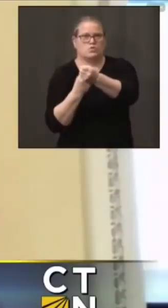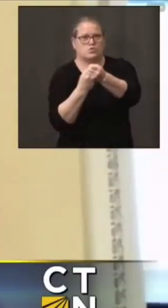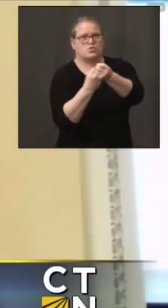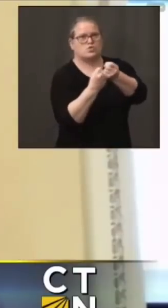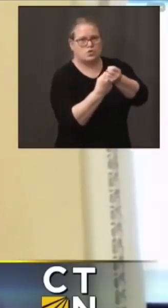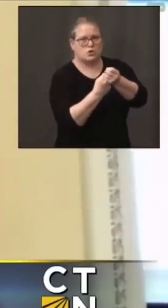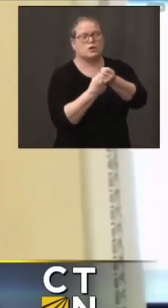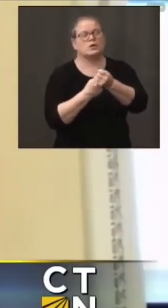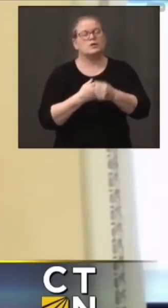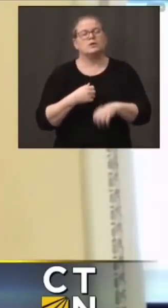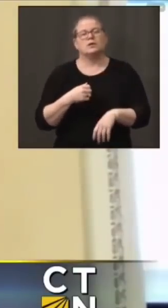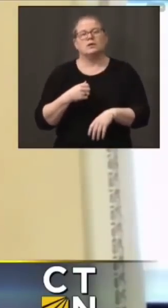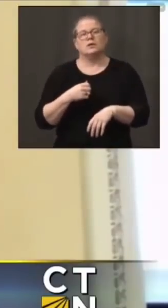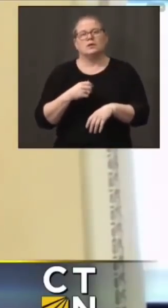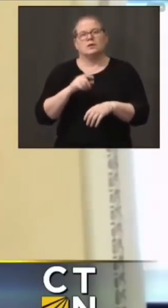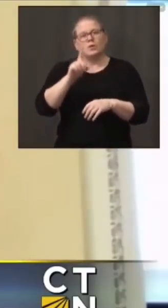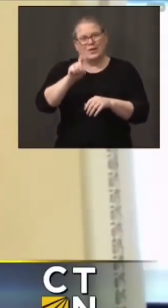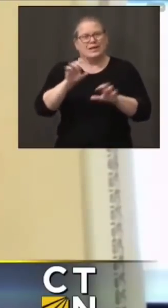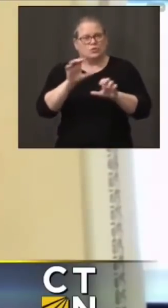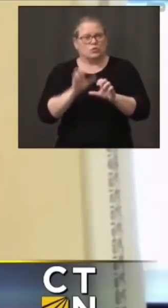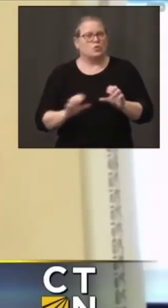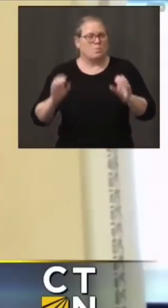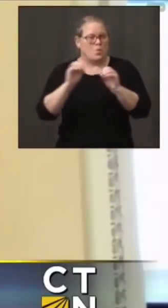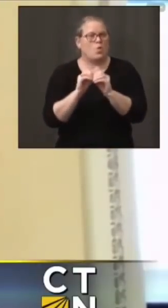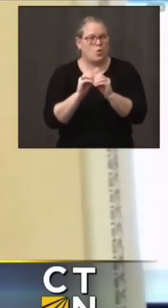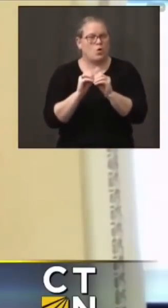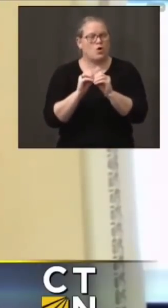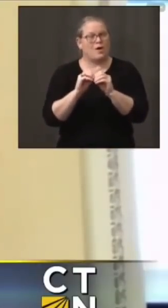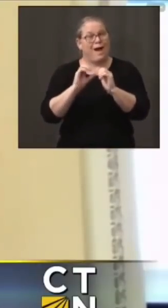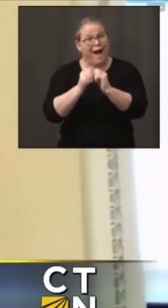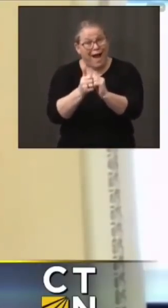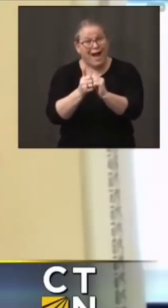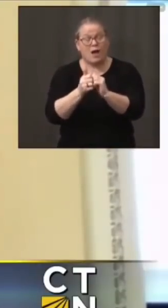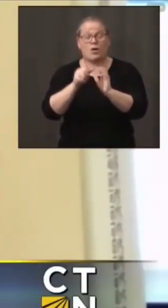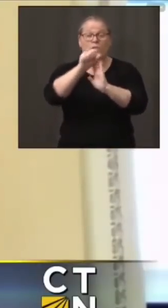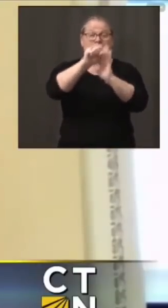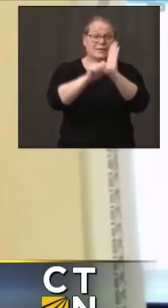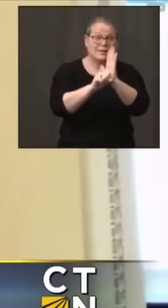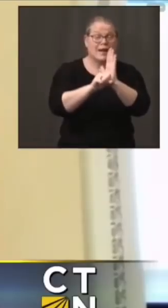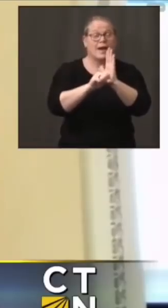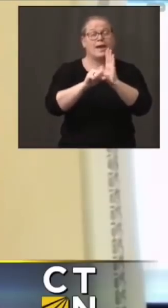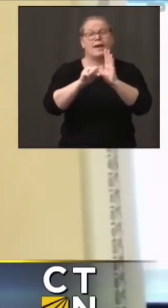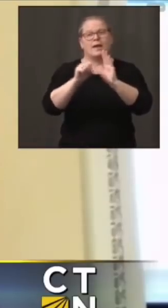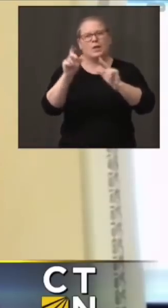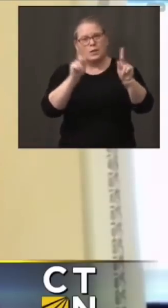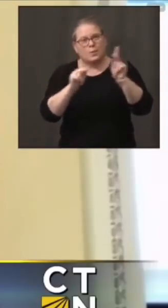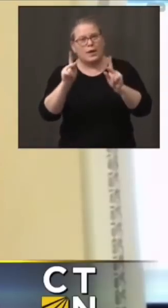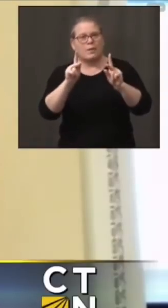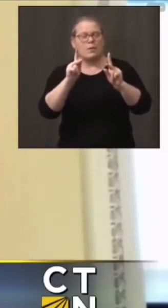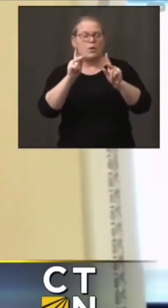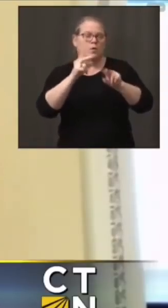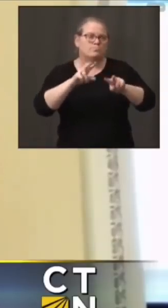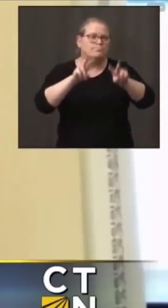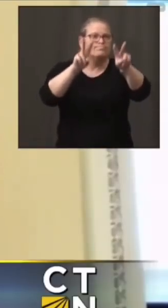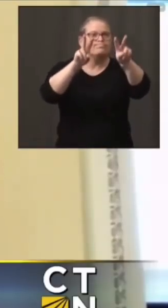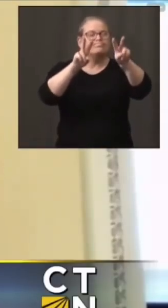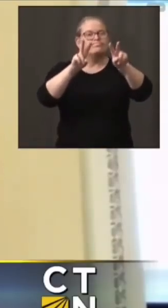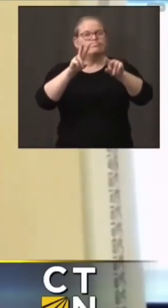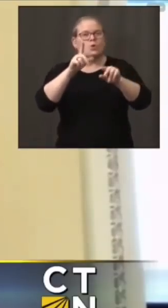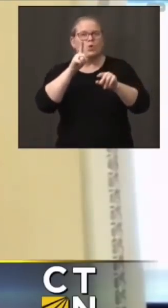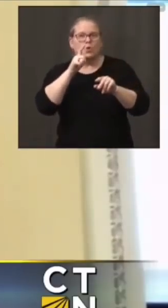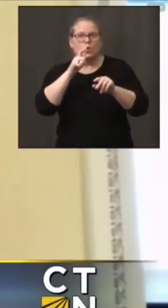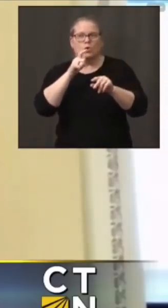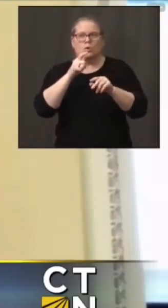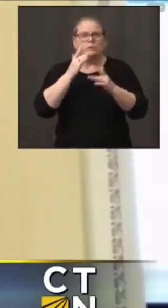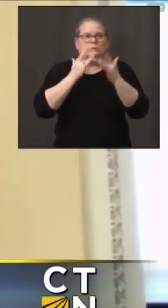We need to do more by making sure that heroes in our state and local government who are experiencing a budget